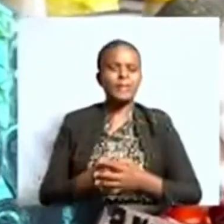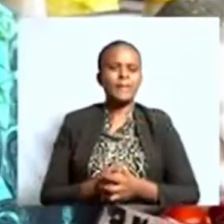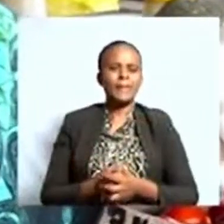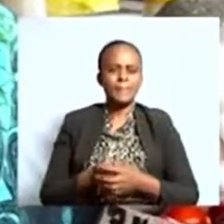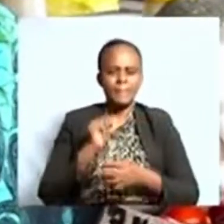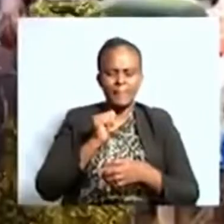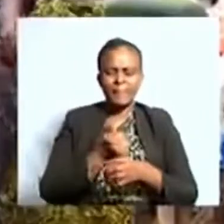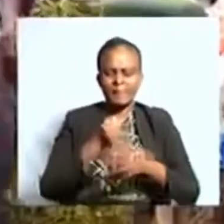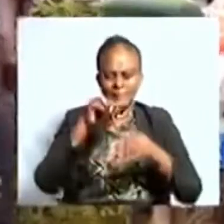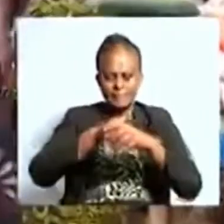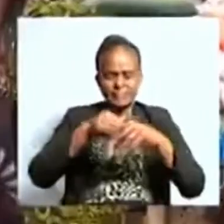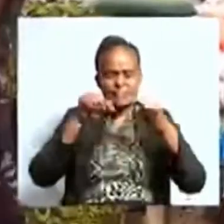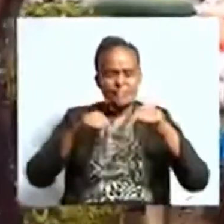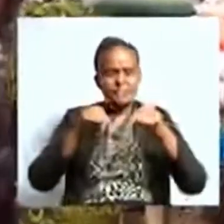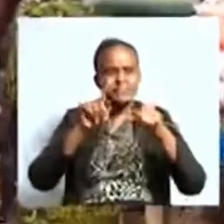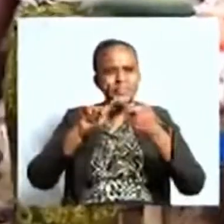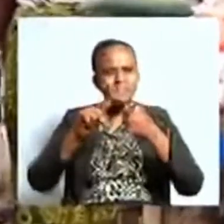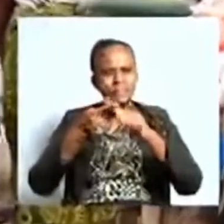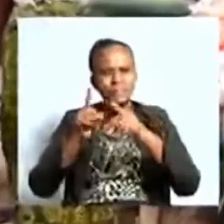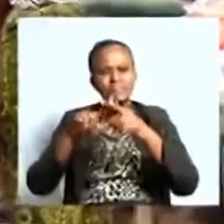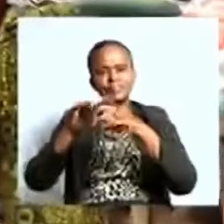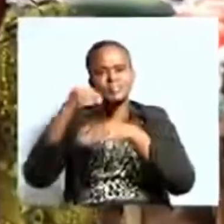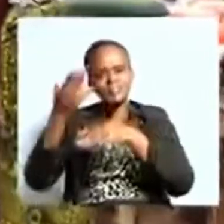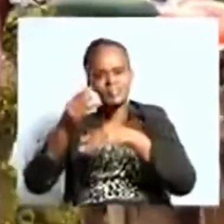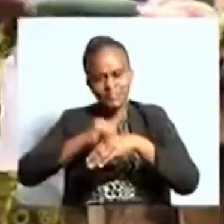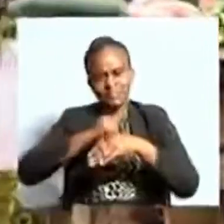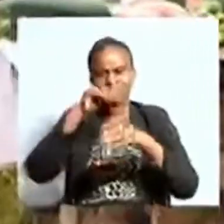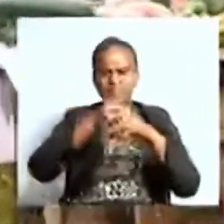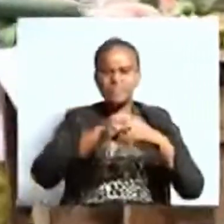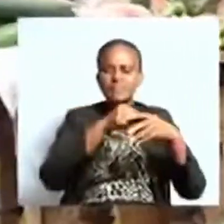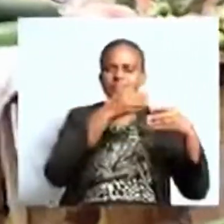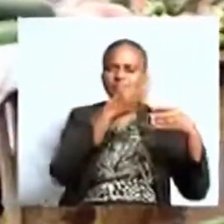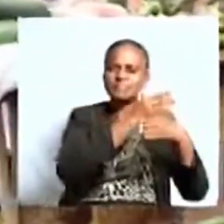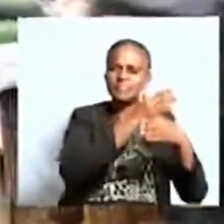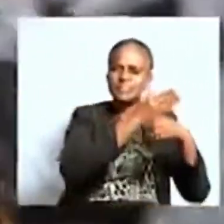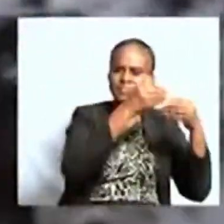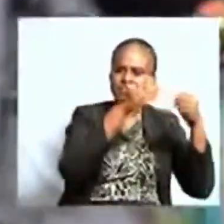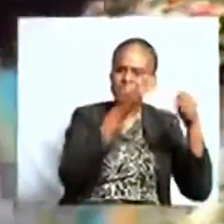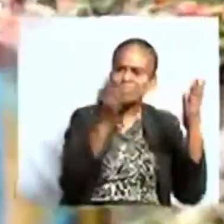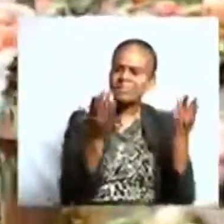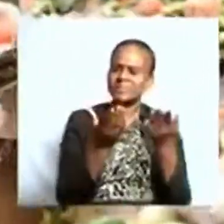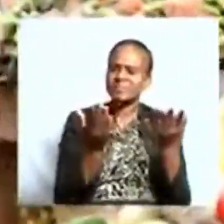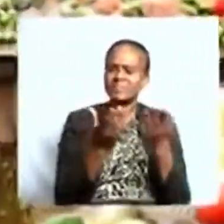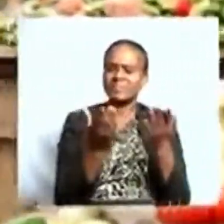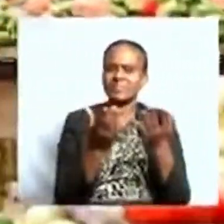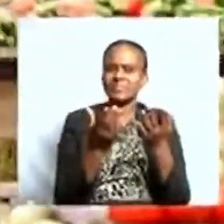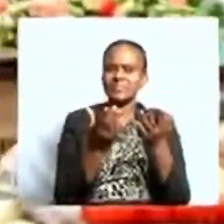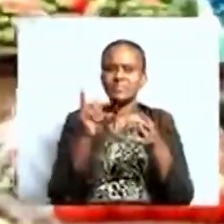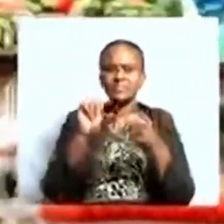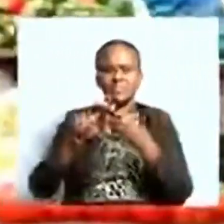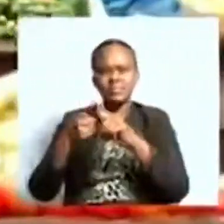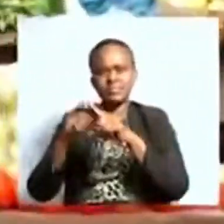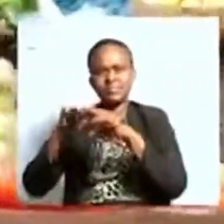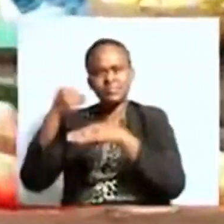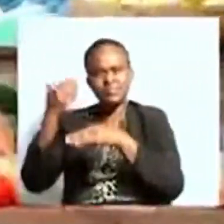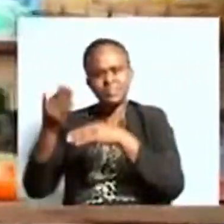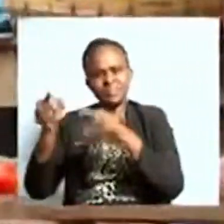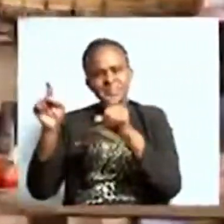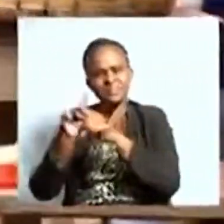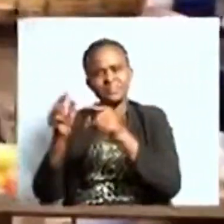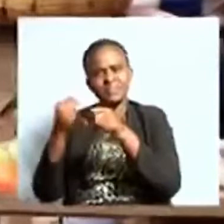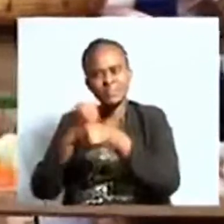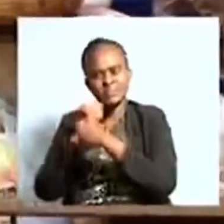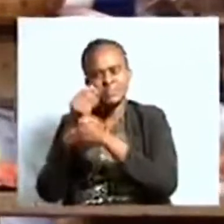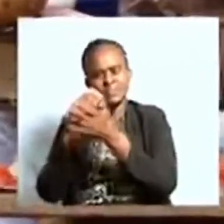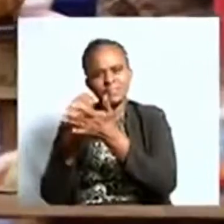ise tili mkati banzatu wali kupanja ise muno sitigulisa banzatu wachoka muno wapanga ndalama